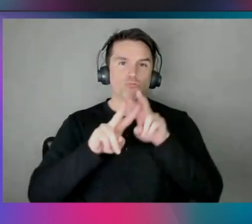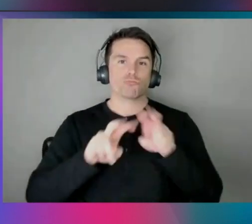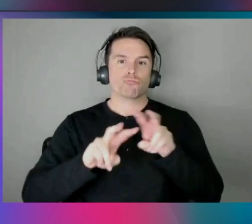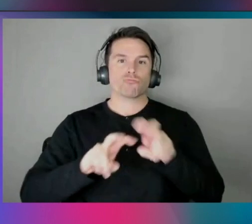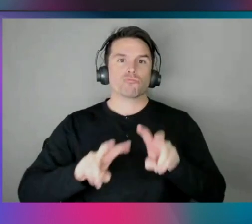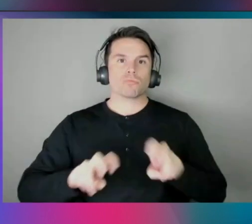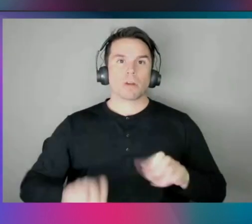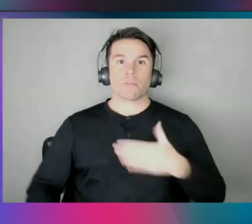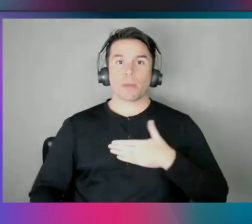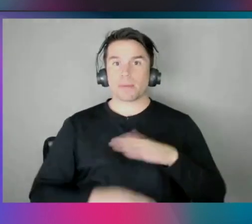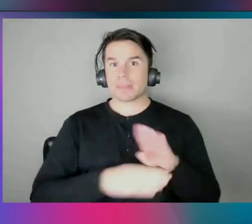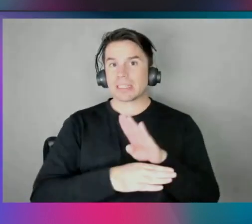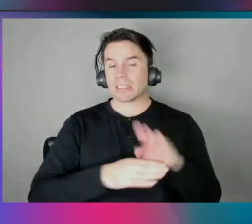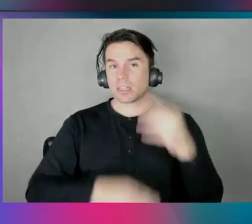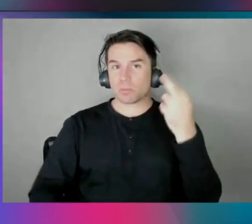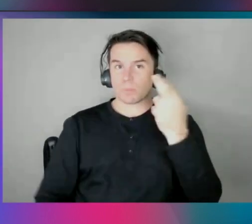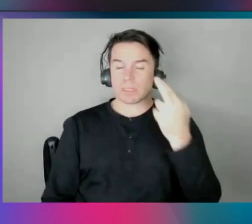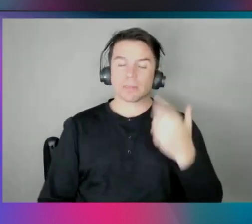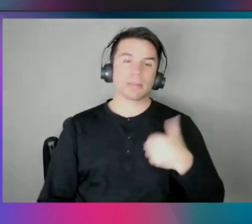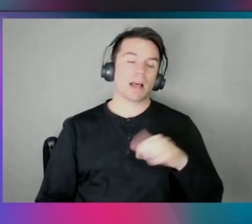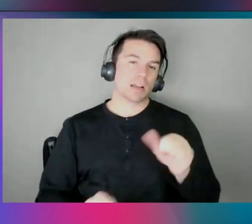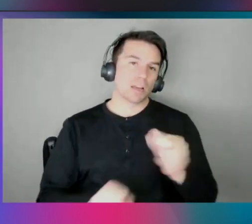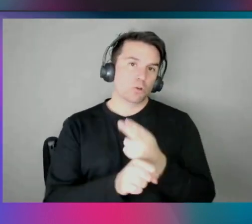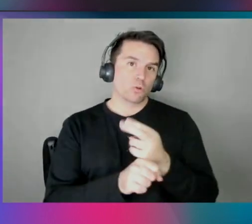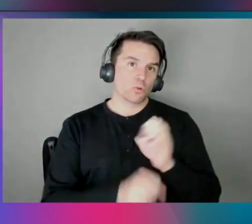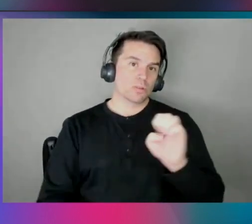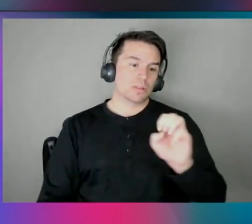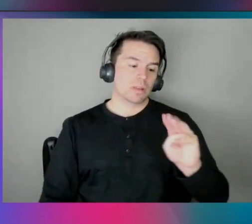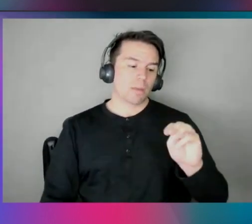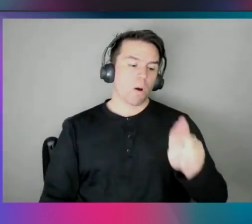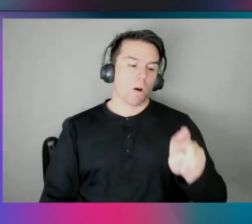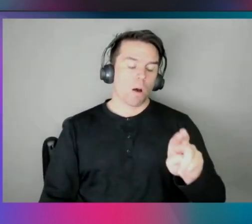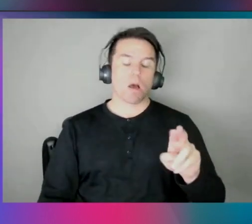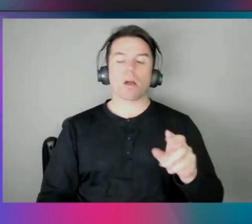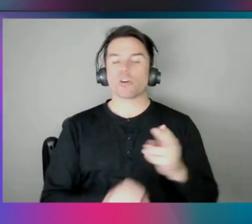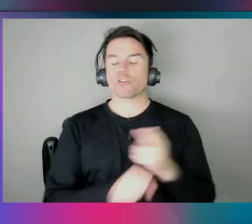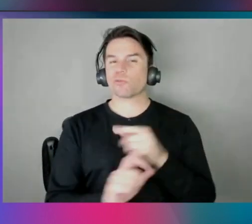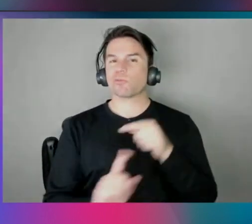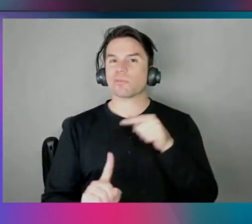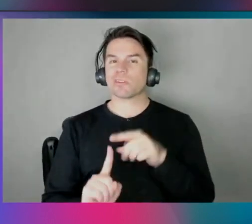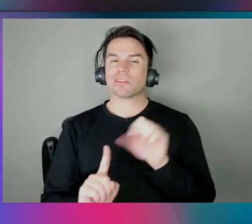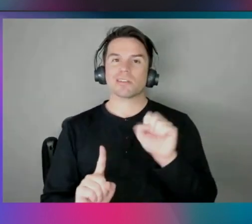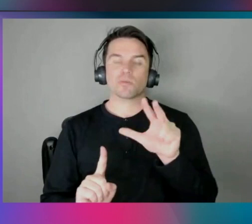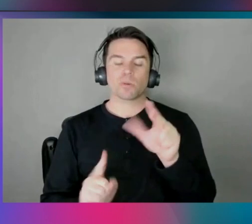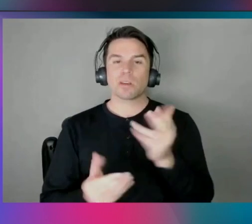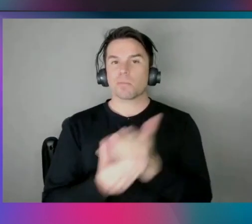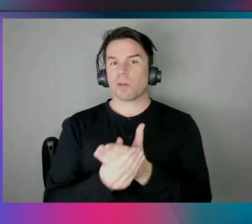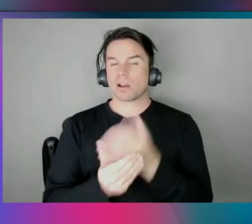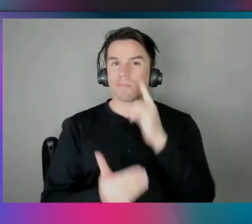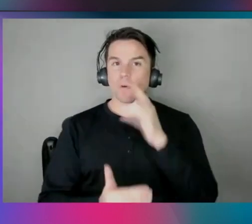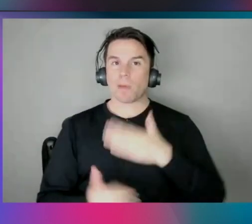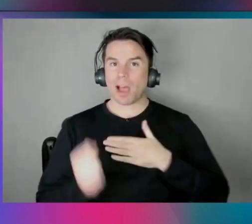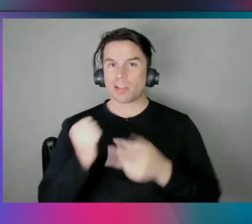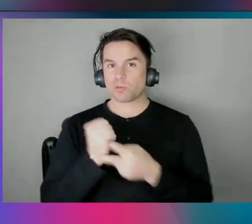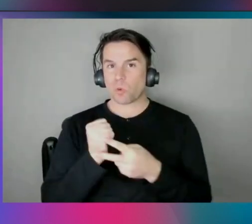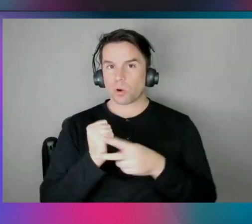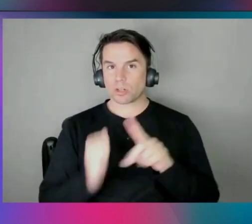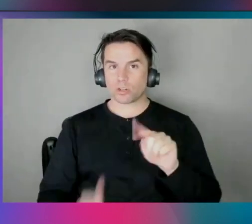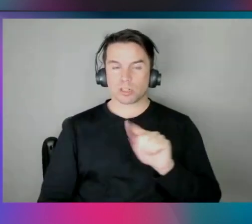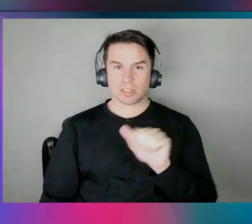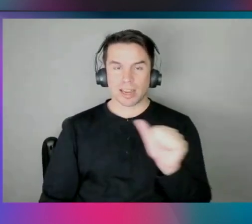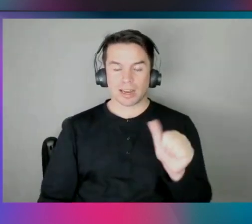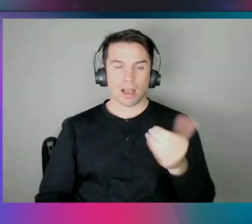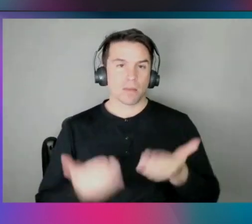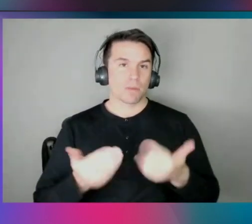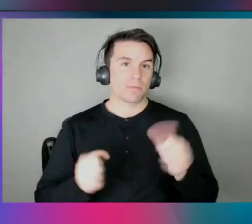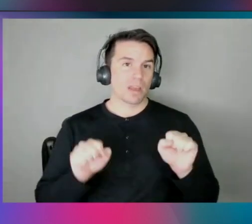business, I can use EMR and use this S3 bucket as my data storage, and maybe I can do the analysis and